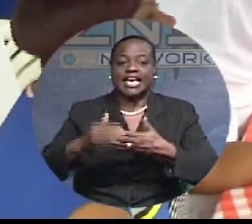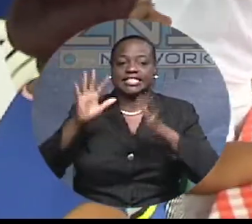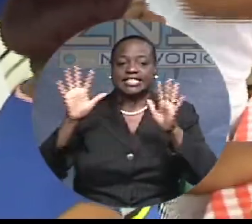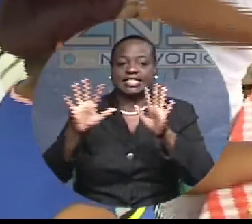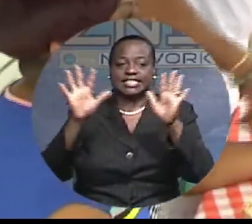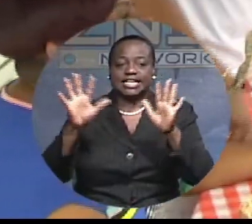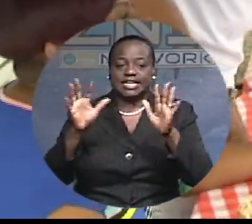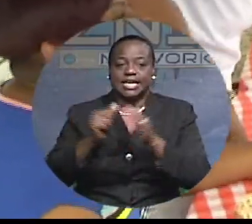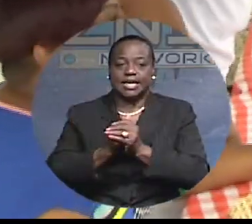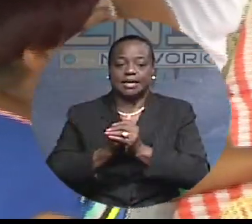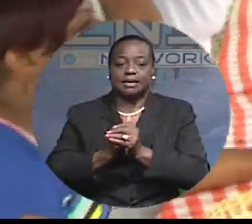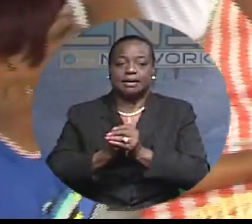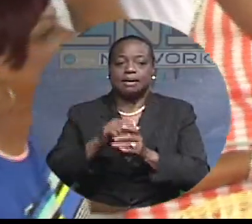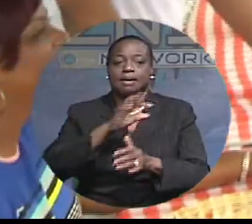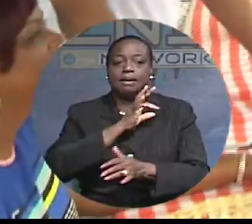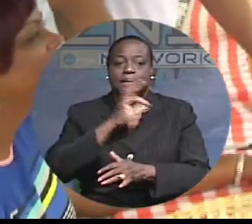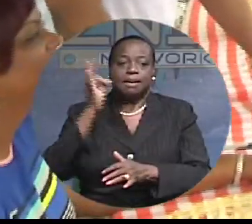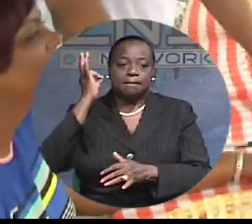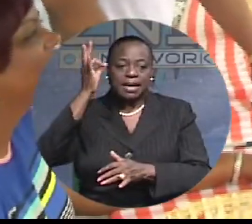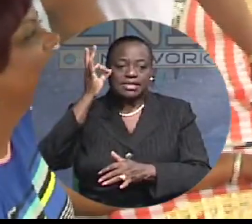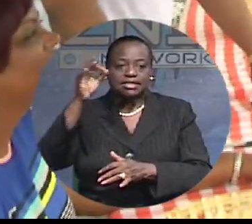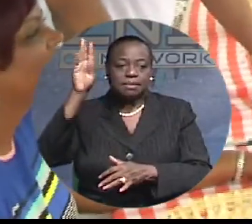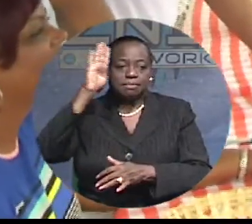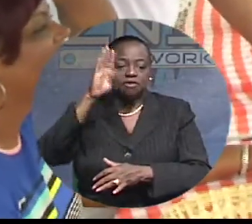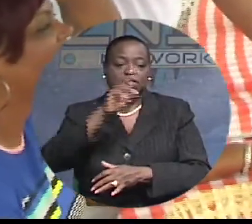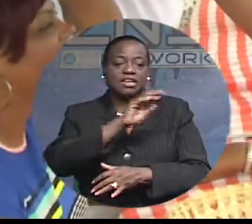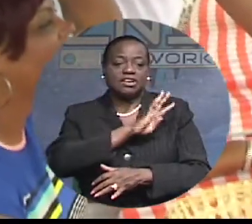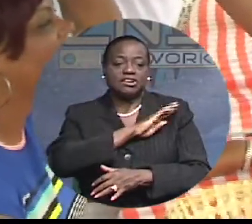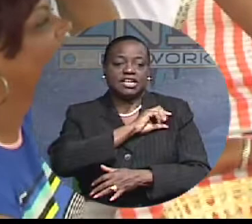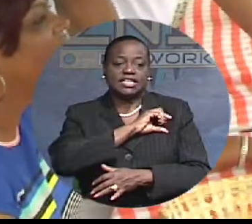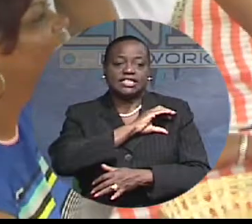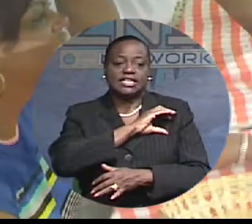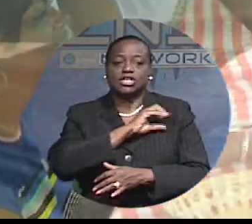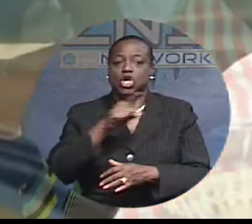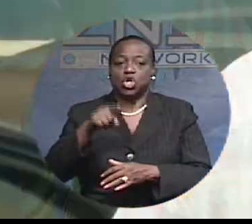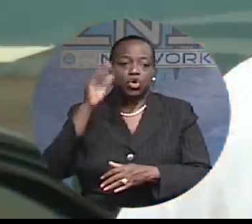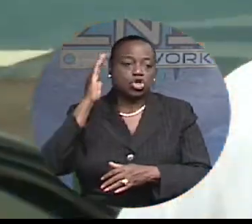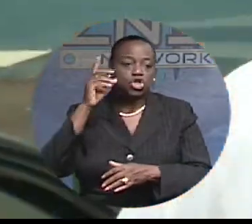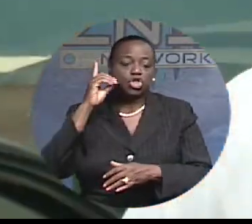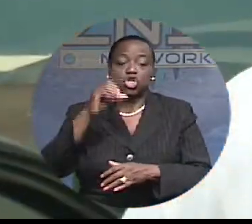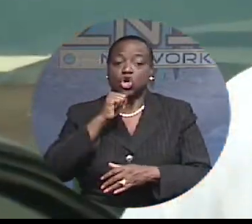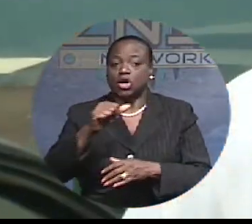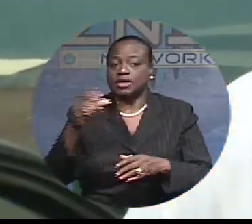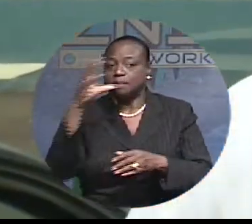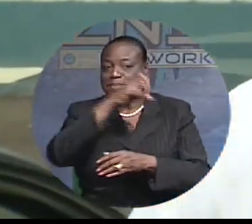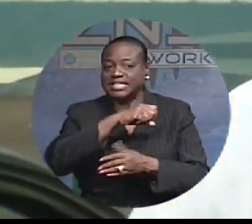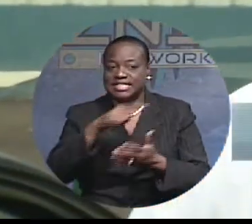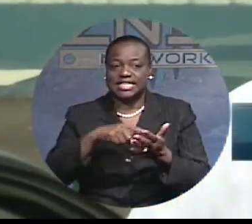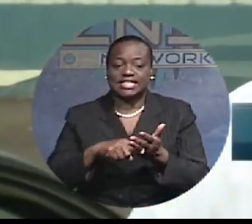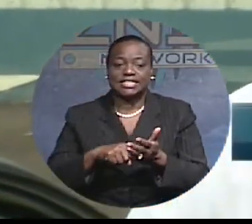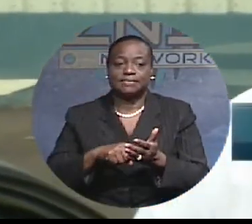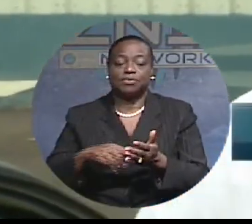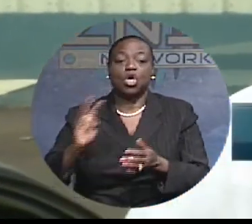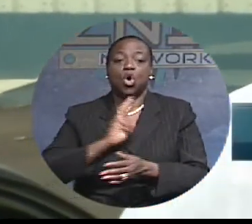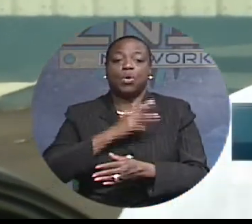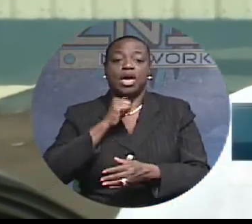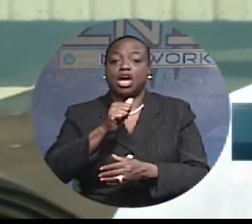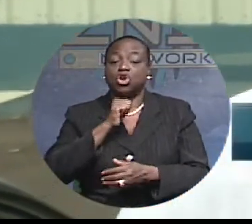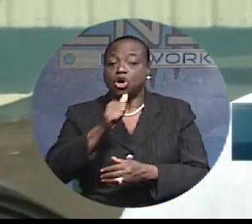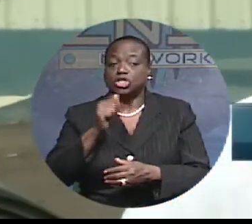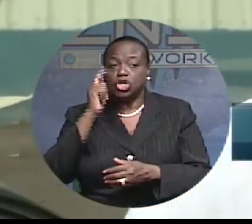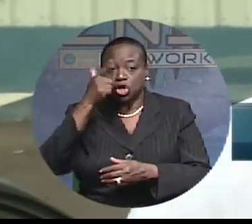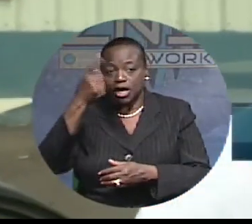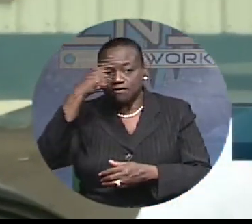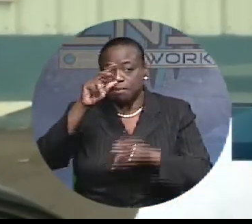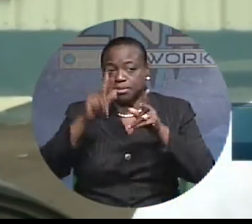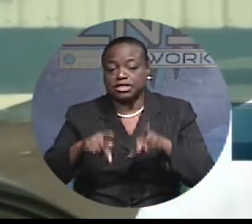Buford Curtis says it's an event not to be missed. We're not really looking for persons who attend church. That's right.